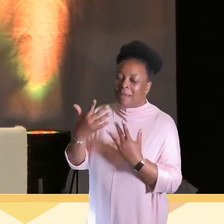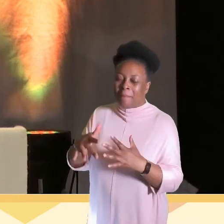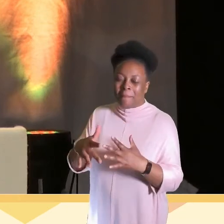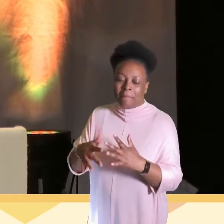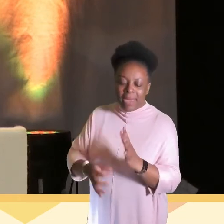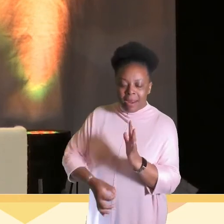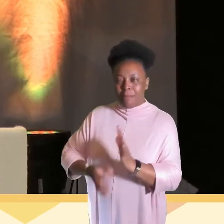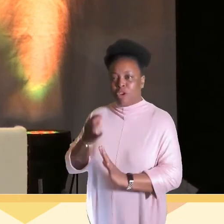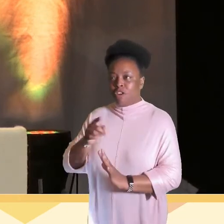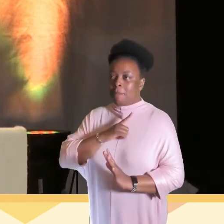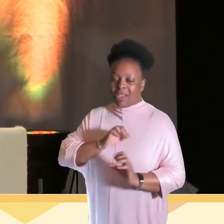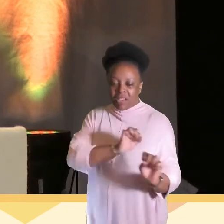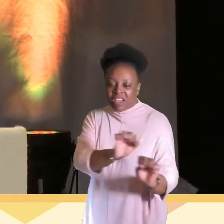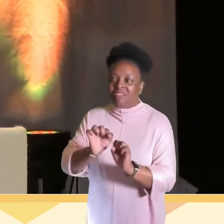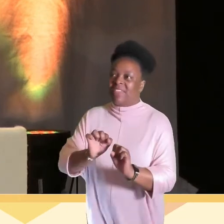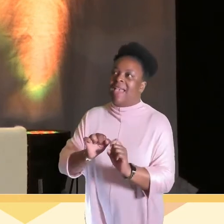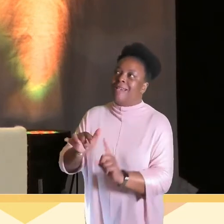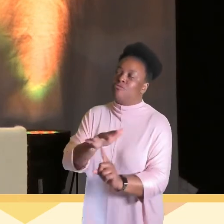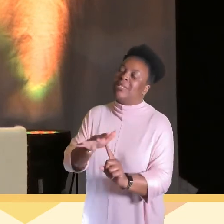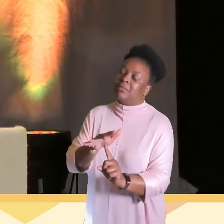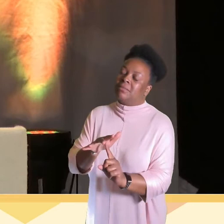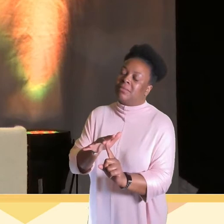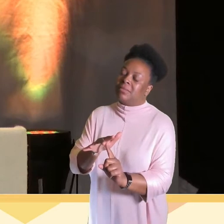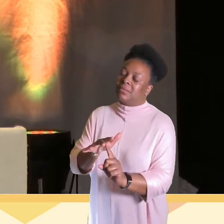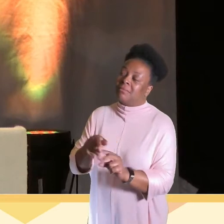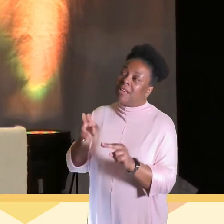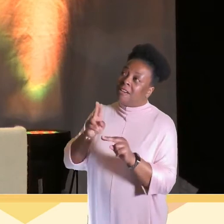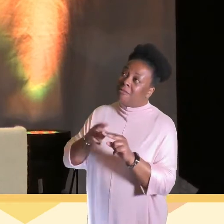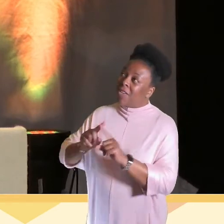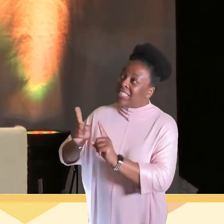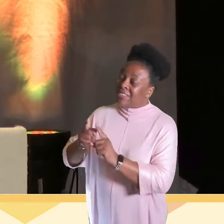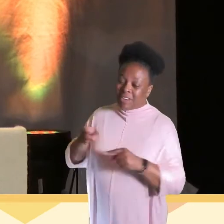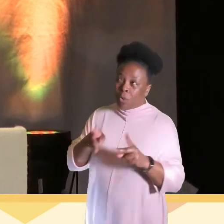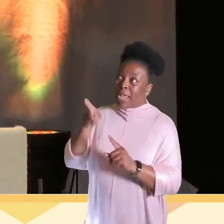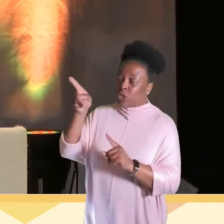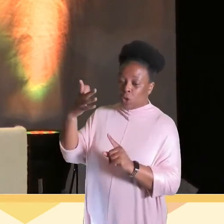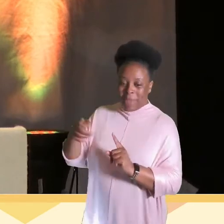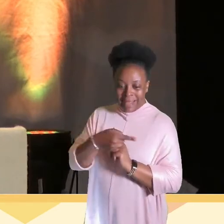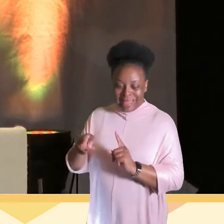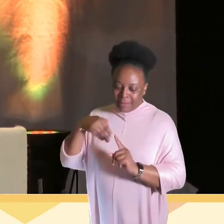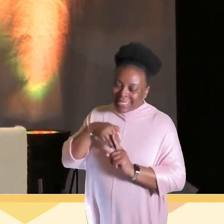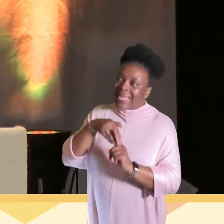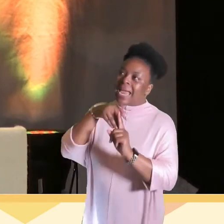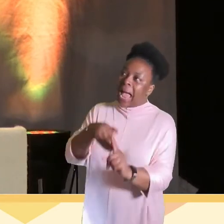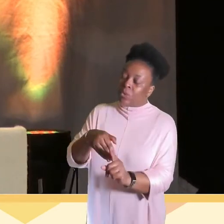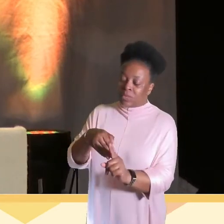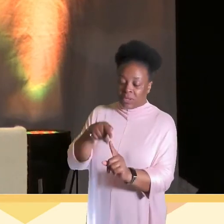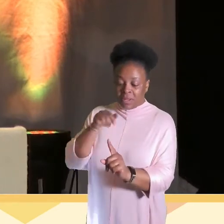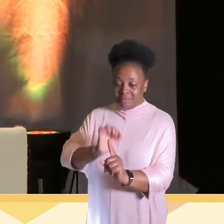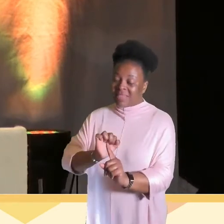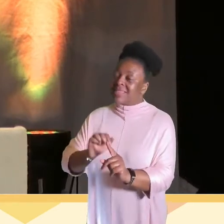friends, for the ways in which you sent them out with open hands